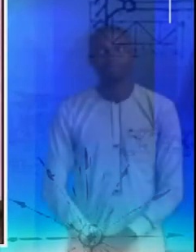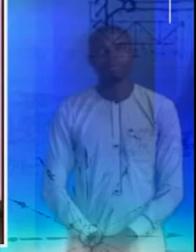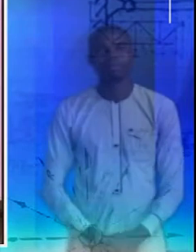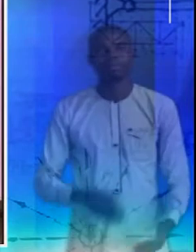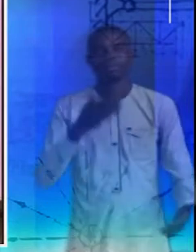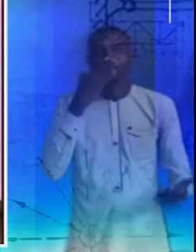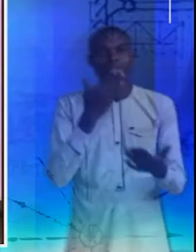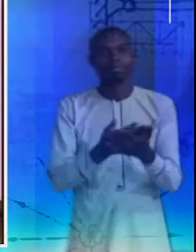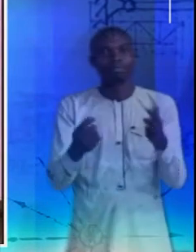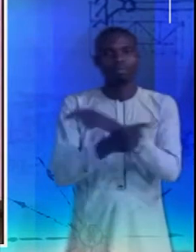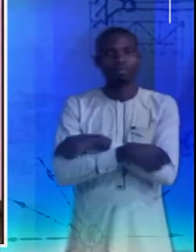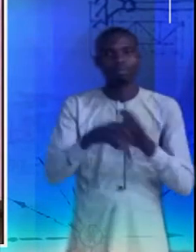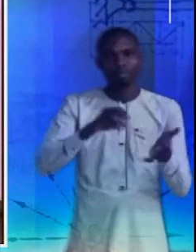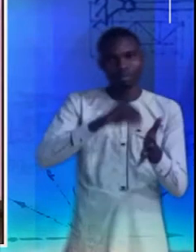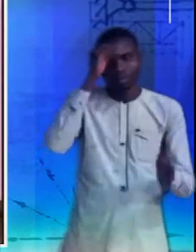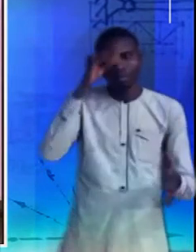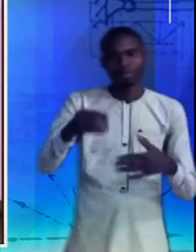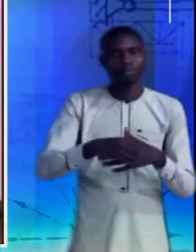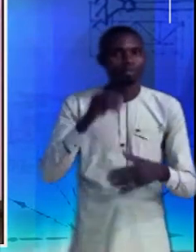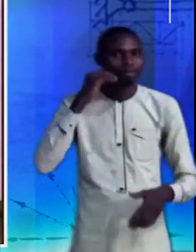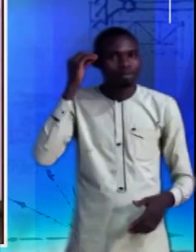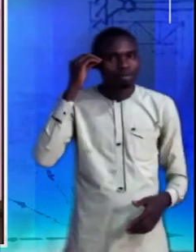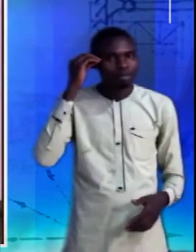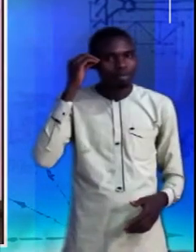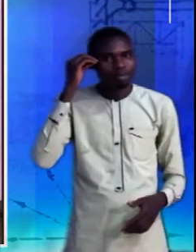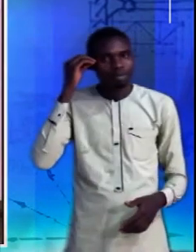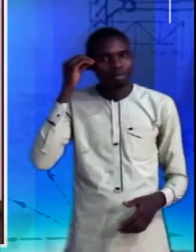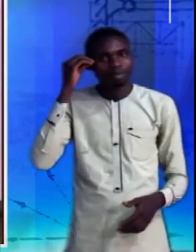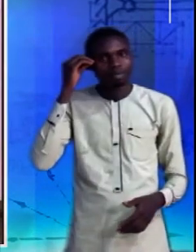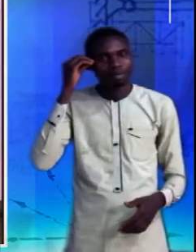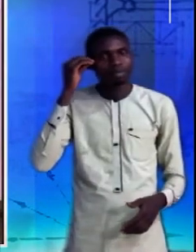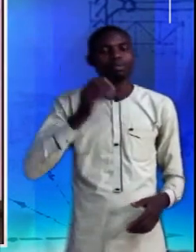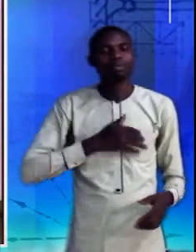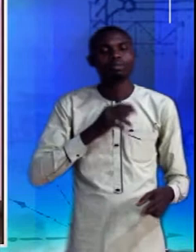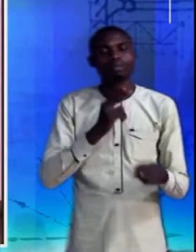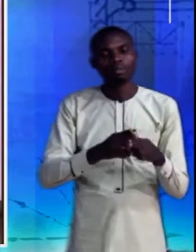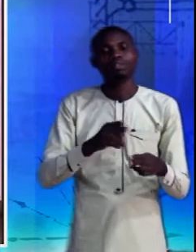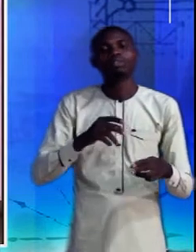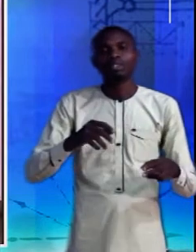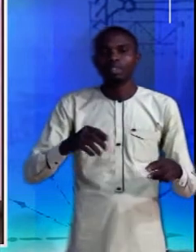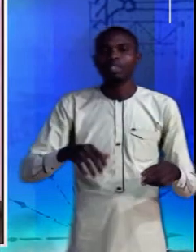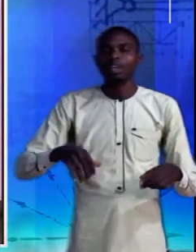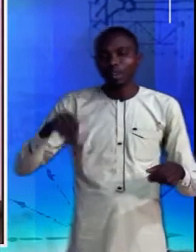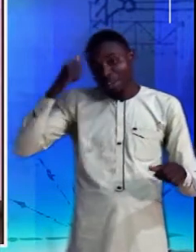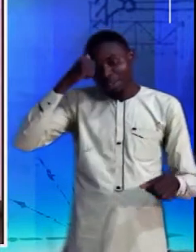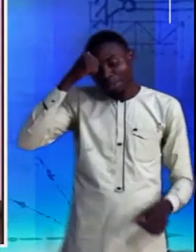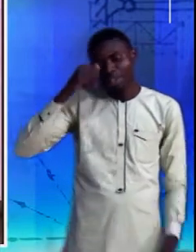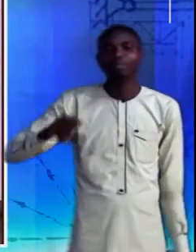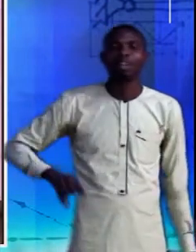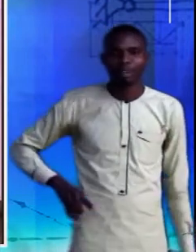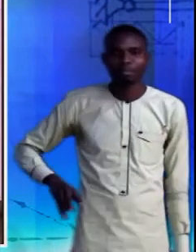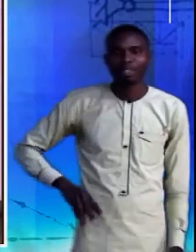dear student at home, my name is Muhammad Mutawakkil, a teacher from Dr. Amina Government Girls College, Birnin